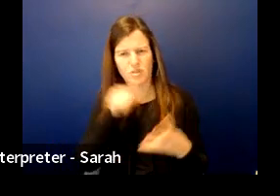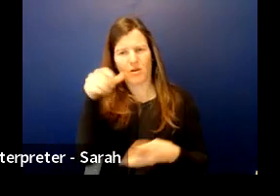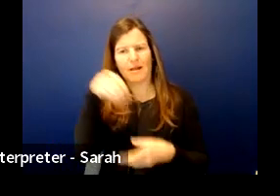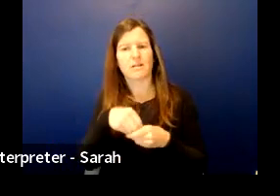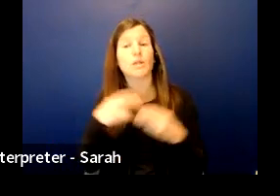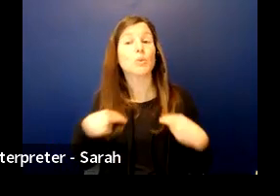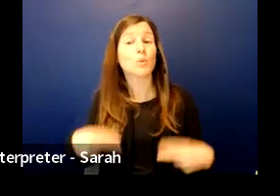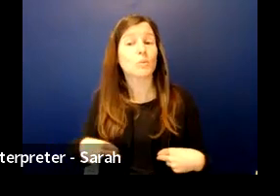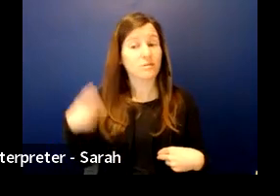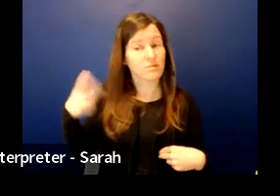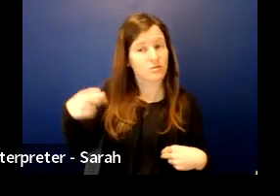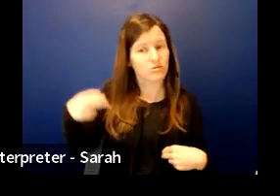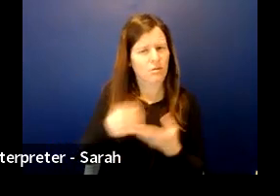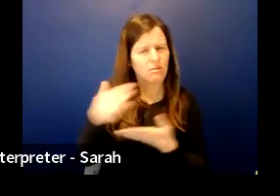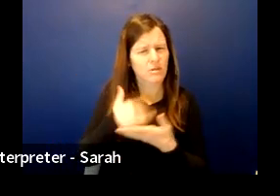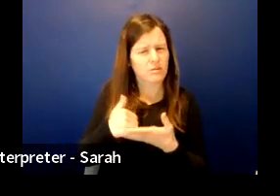human history collection?